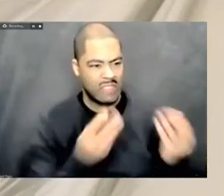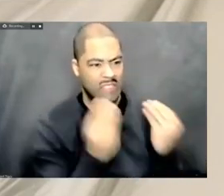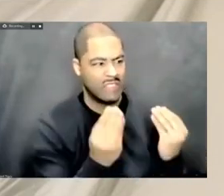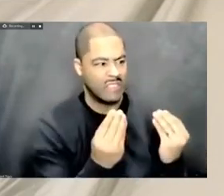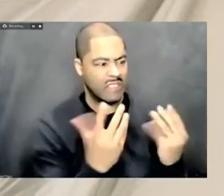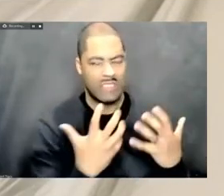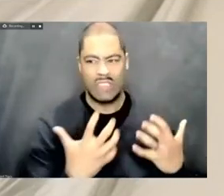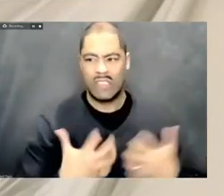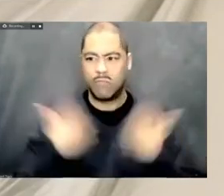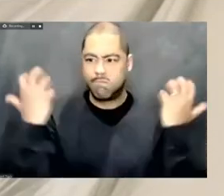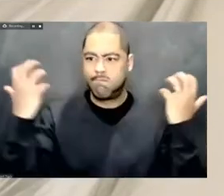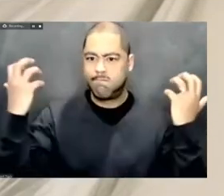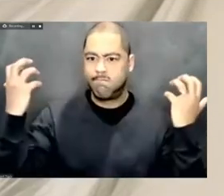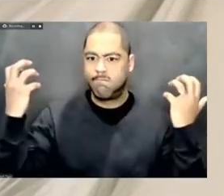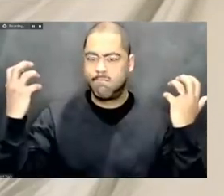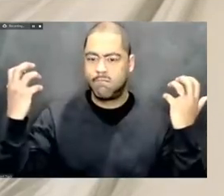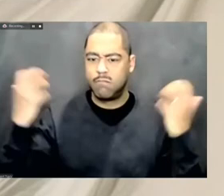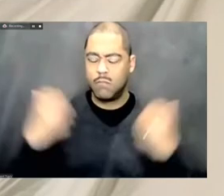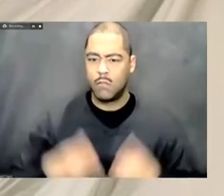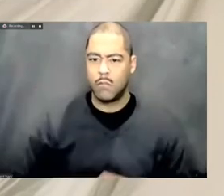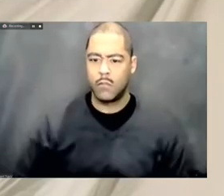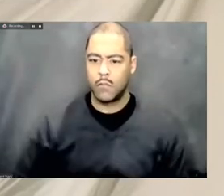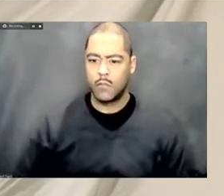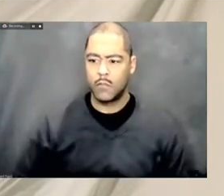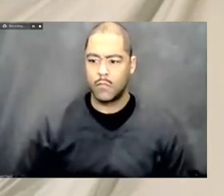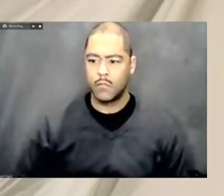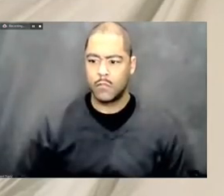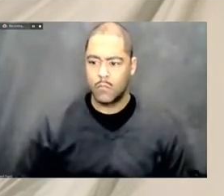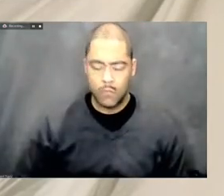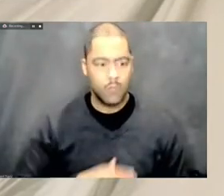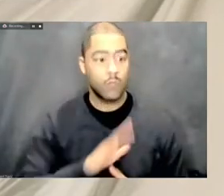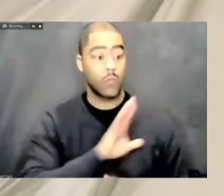He spat on her father, who came out when he learned